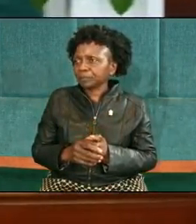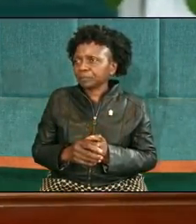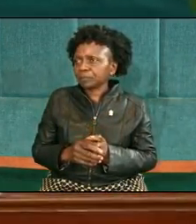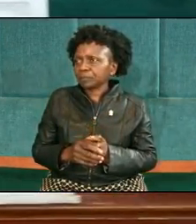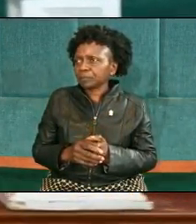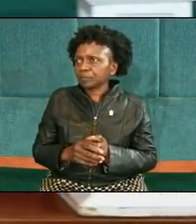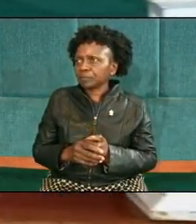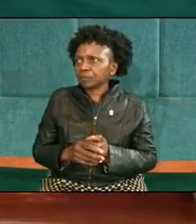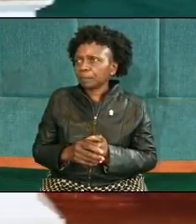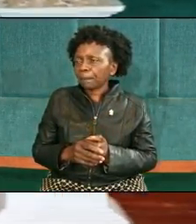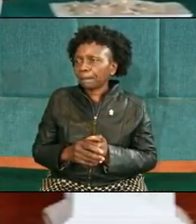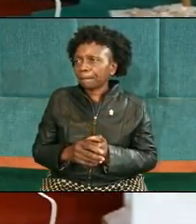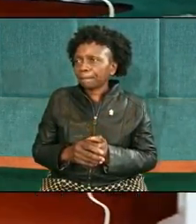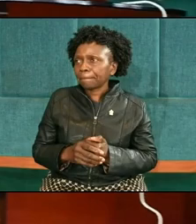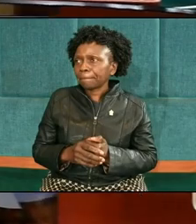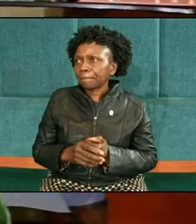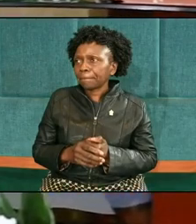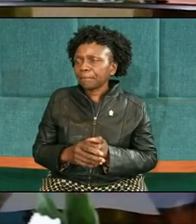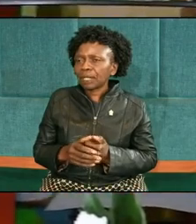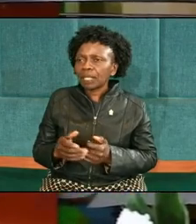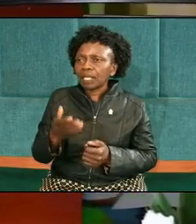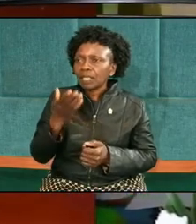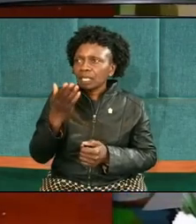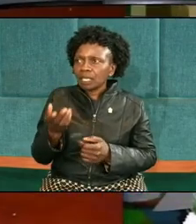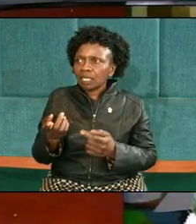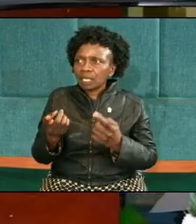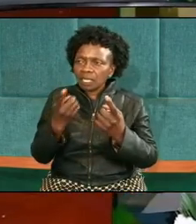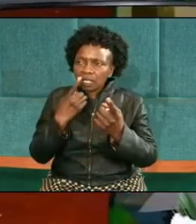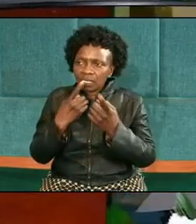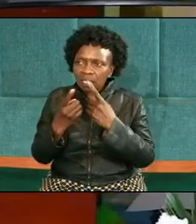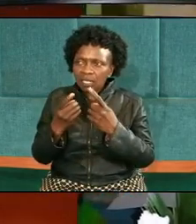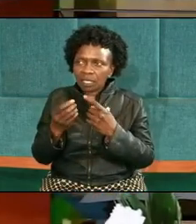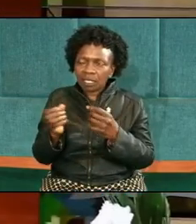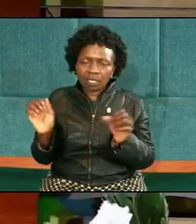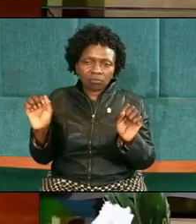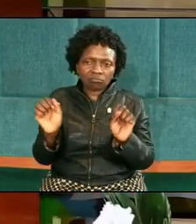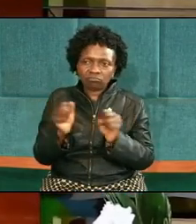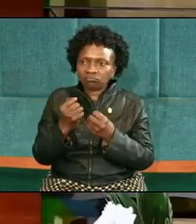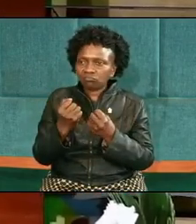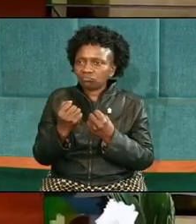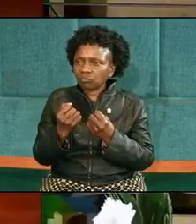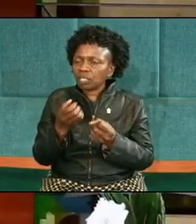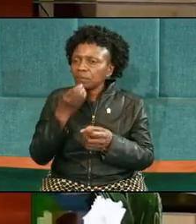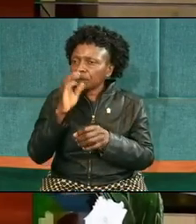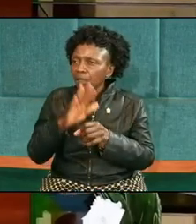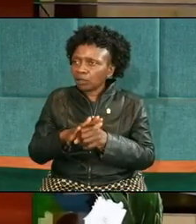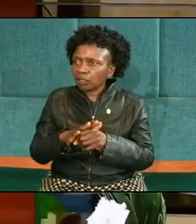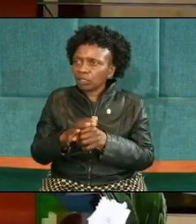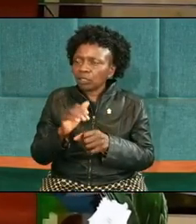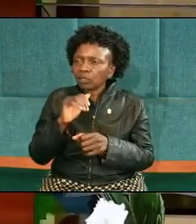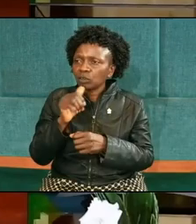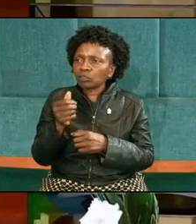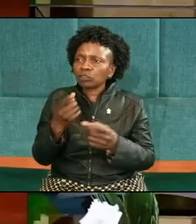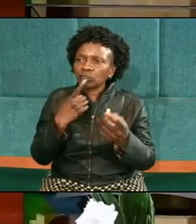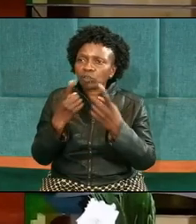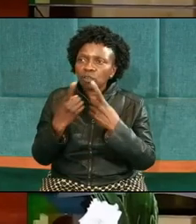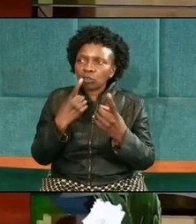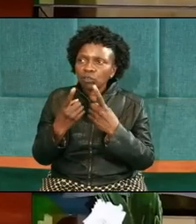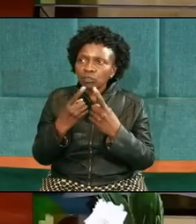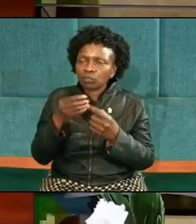Hey. He and God not talking. He and God not in any good